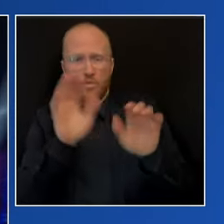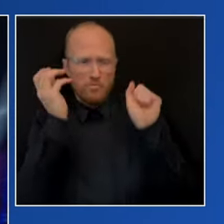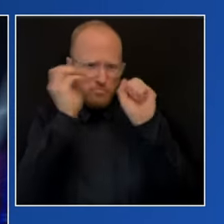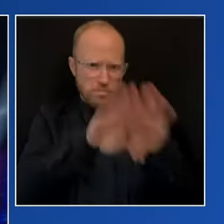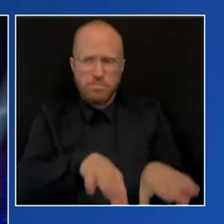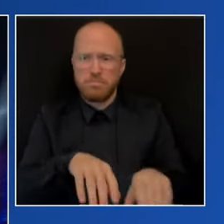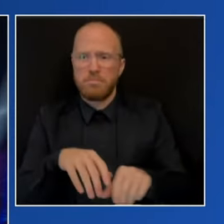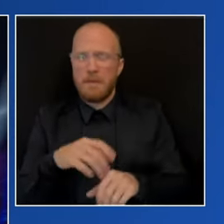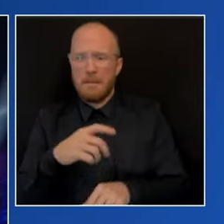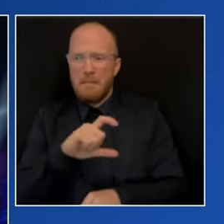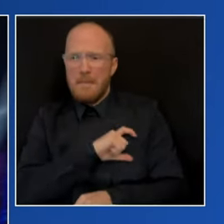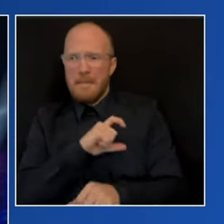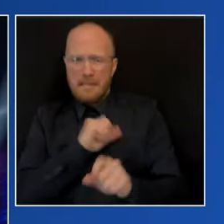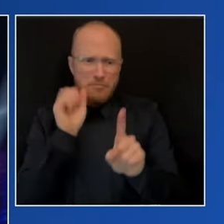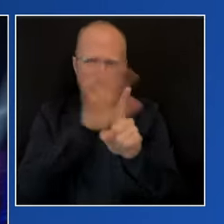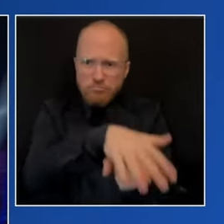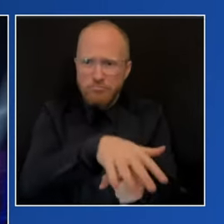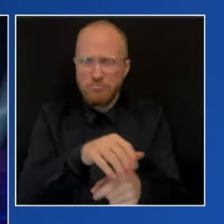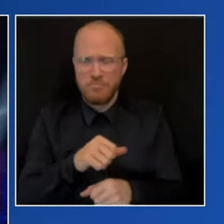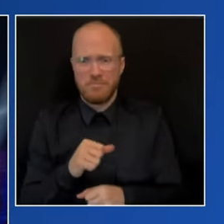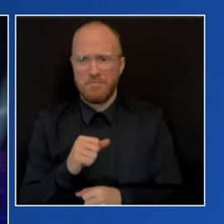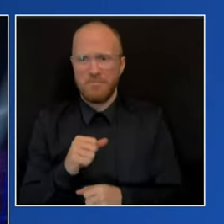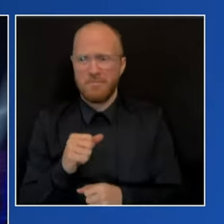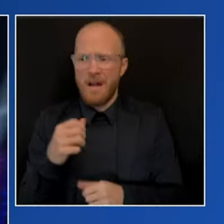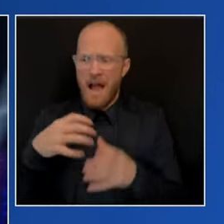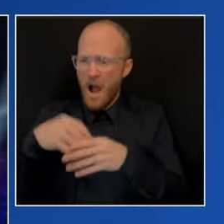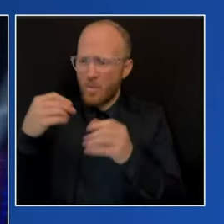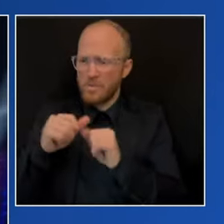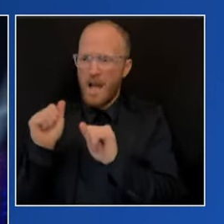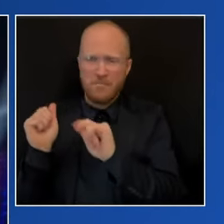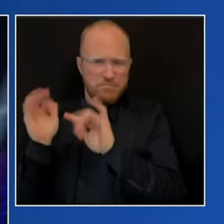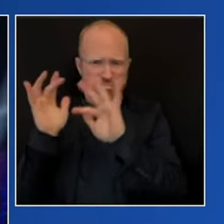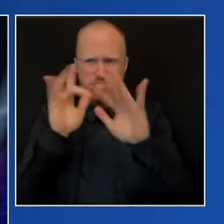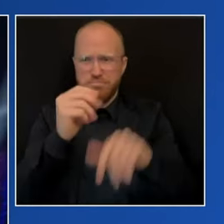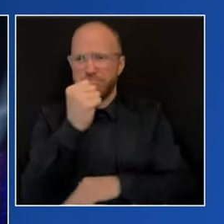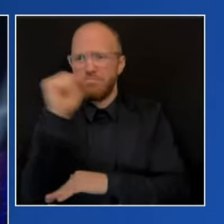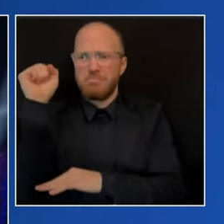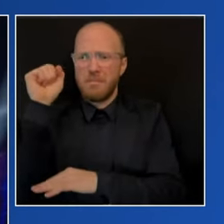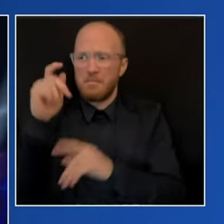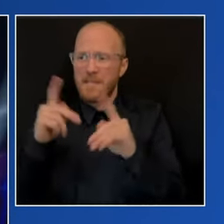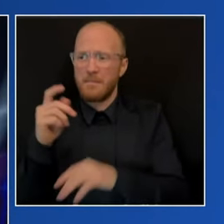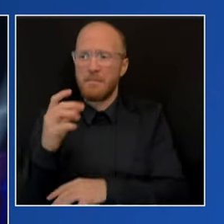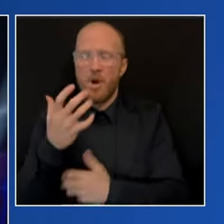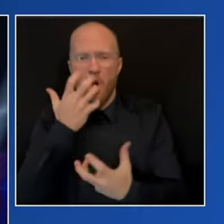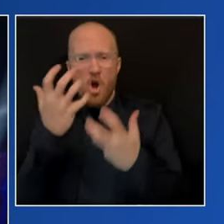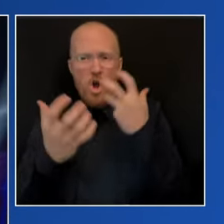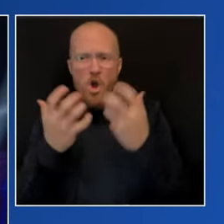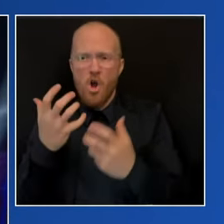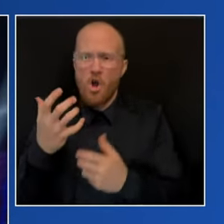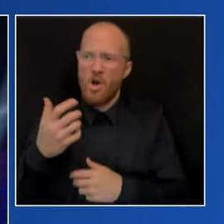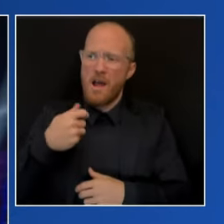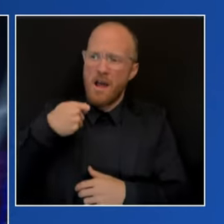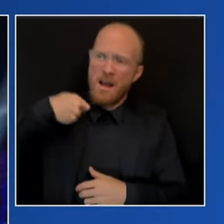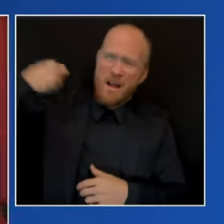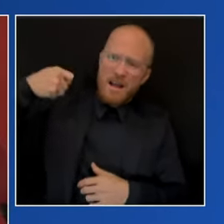Outside, gallows were erected as the MAGA crowd chanted, "Hang Mike